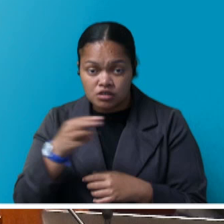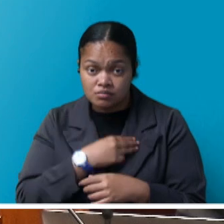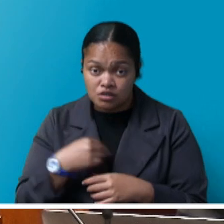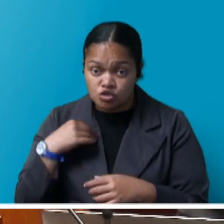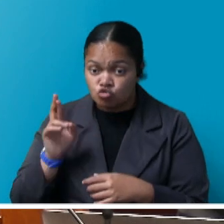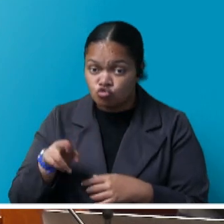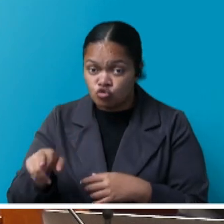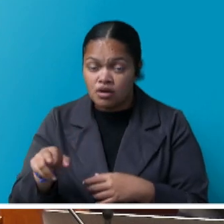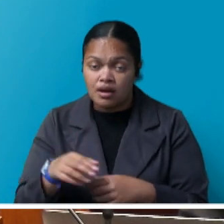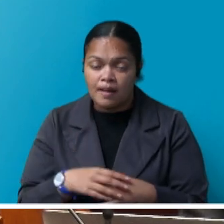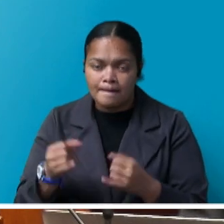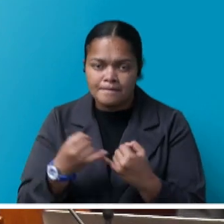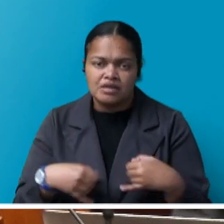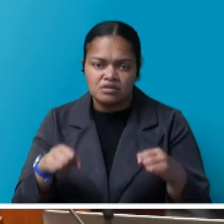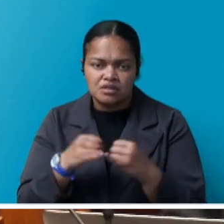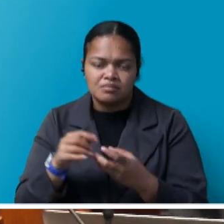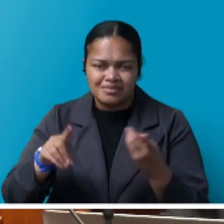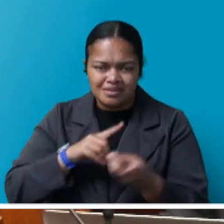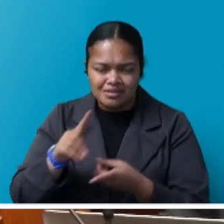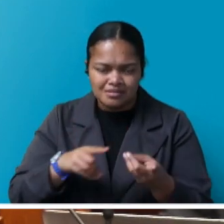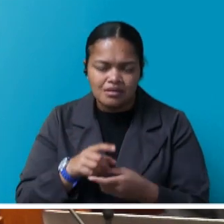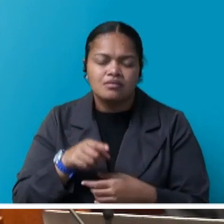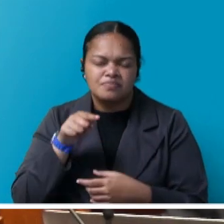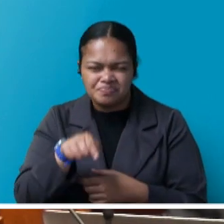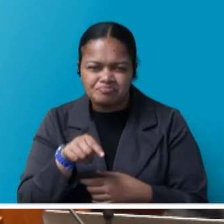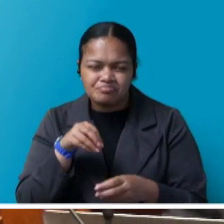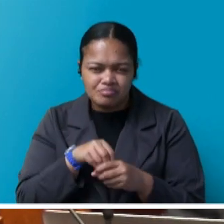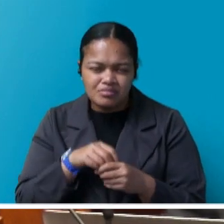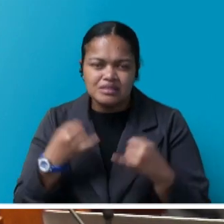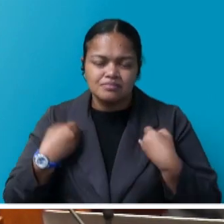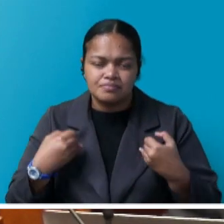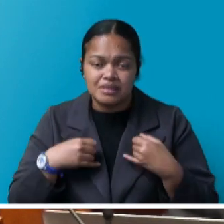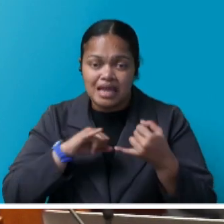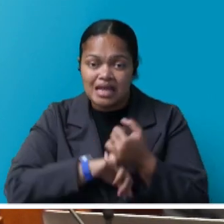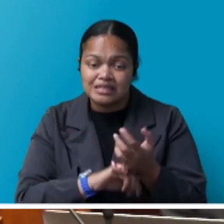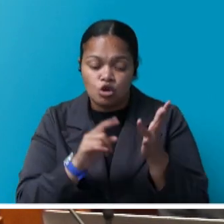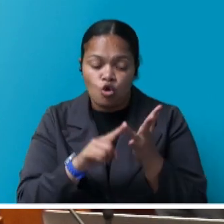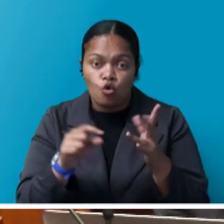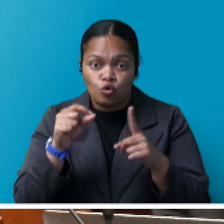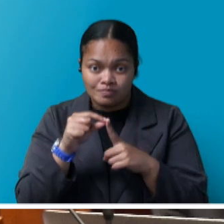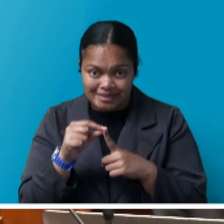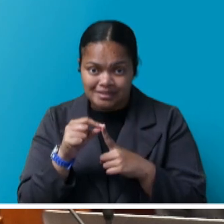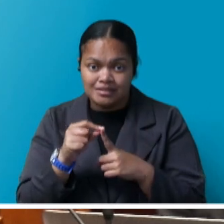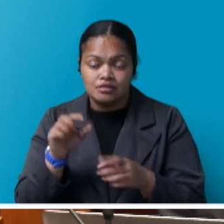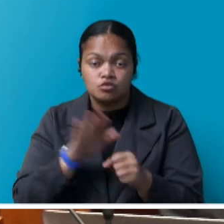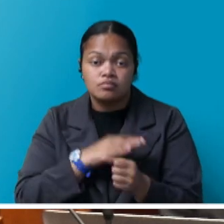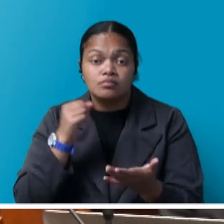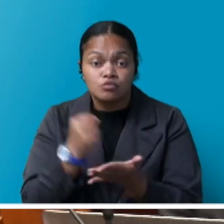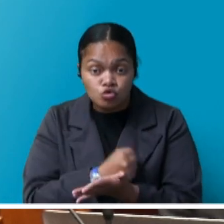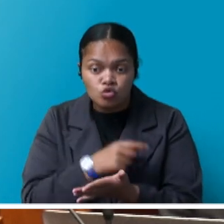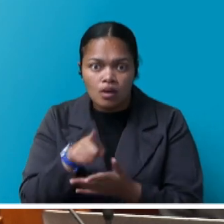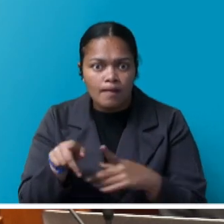Rural and Maritime Development and Disaster Management, as the lead agency for the implementation of the SOP, is determined to ensure that this is